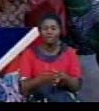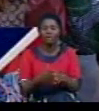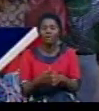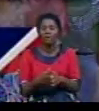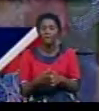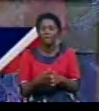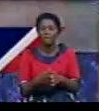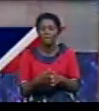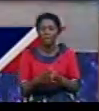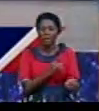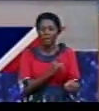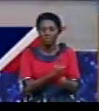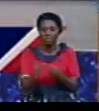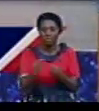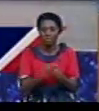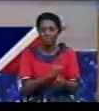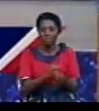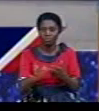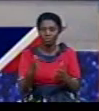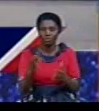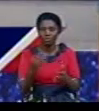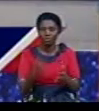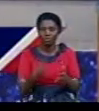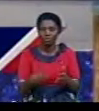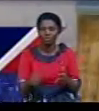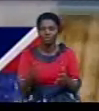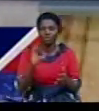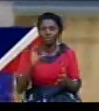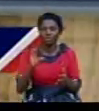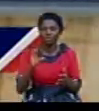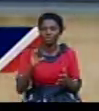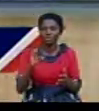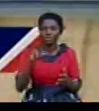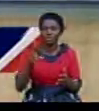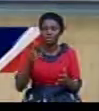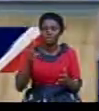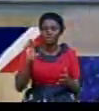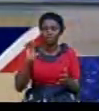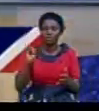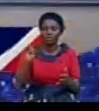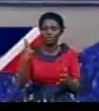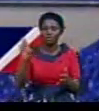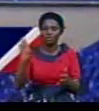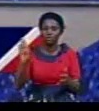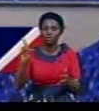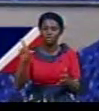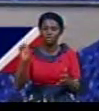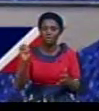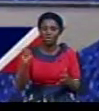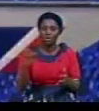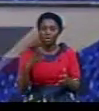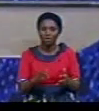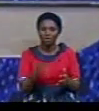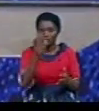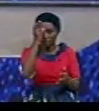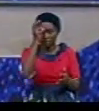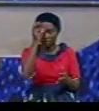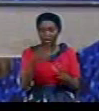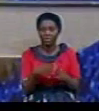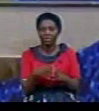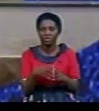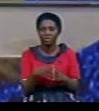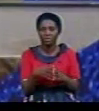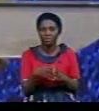of the crucibles of Satan let's come to number one number one